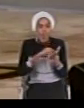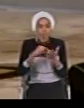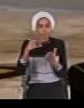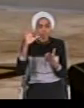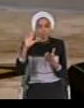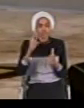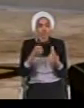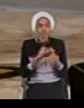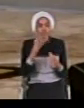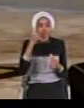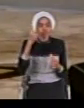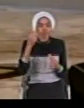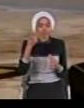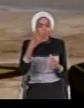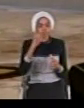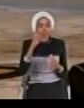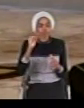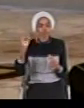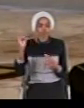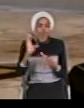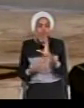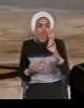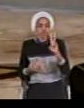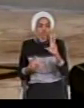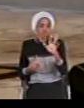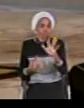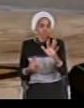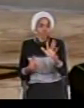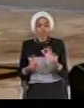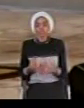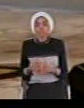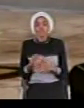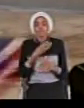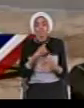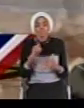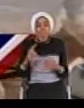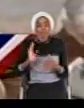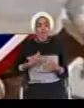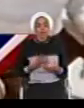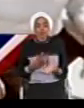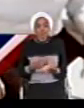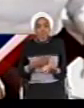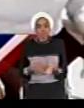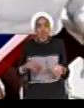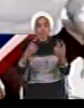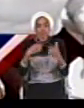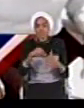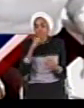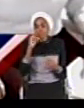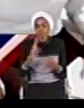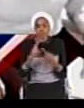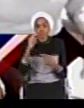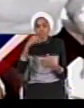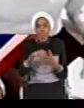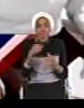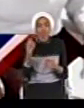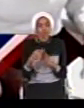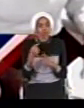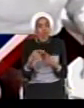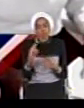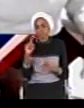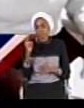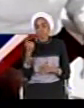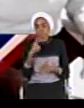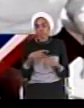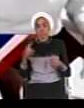1 Thessalonians chapter 1, verse 5, our gospel came not unto you in word only, but also